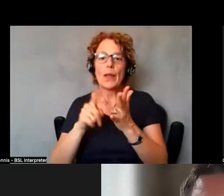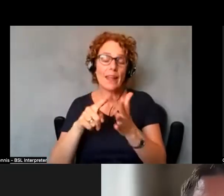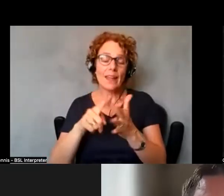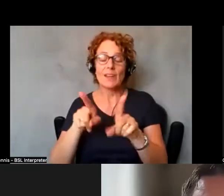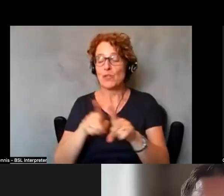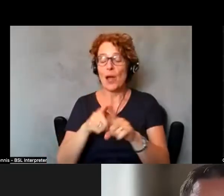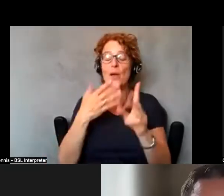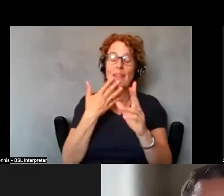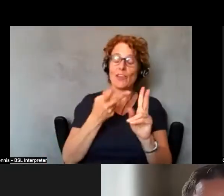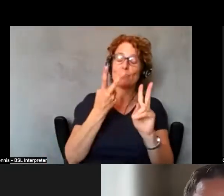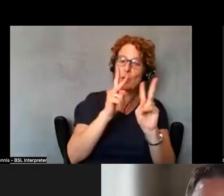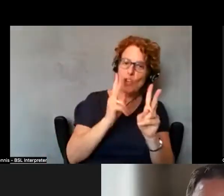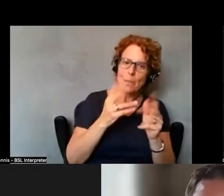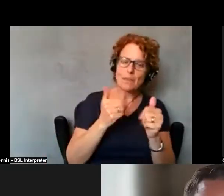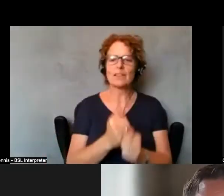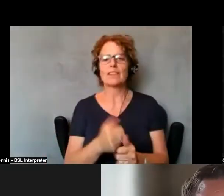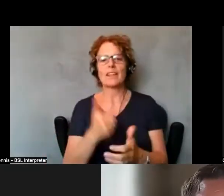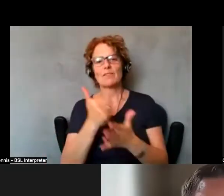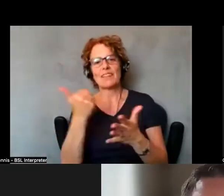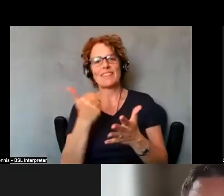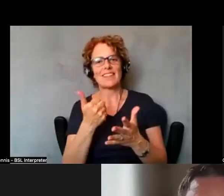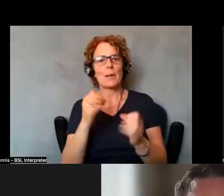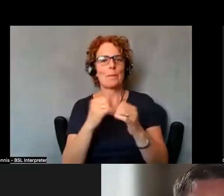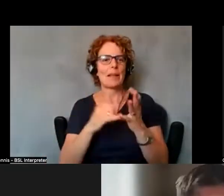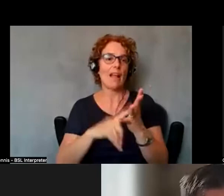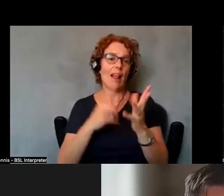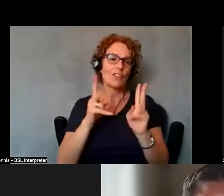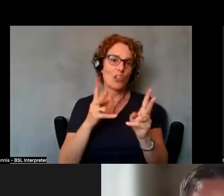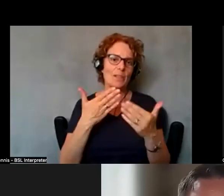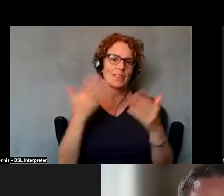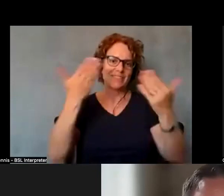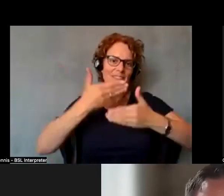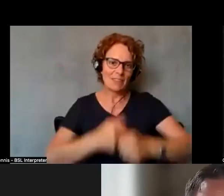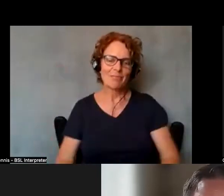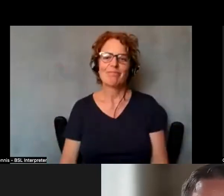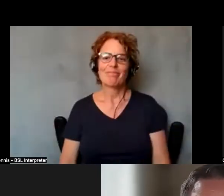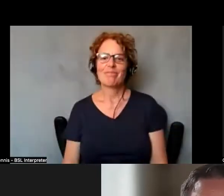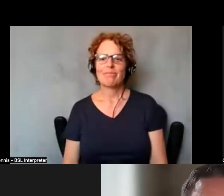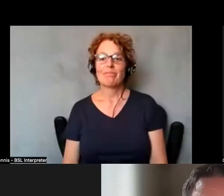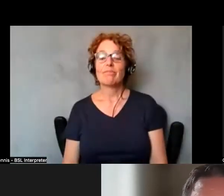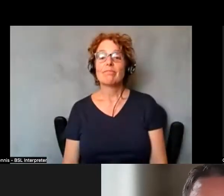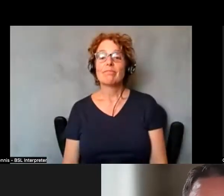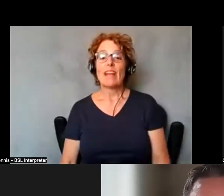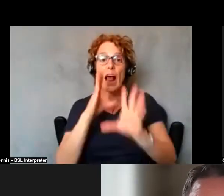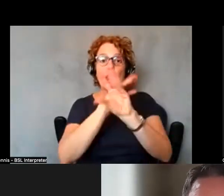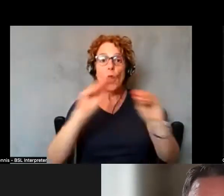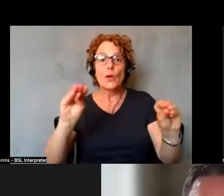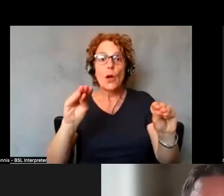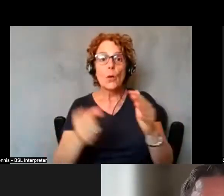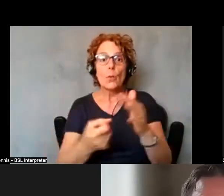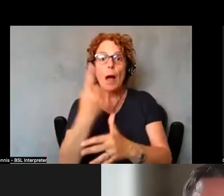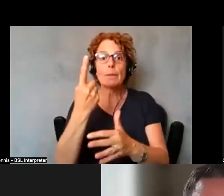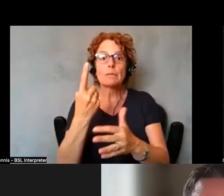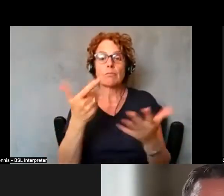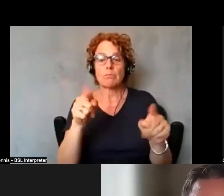Sarah, who have been our wonderful BSL interpreters this evening. So just to let you know what will happen